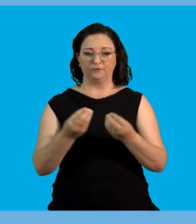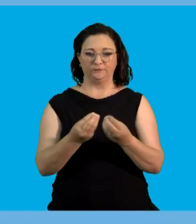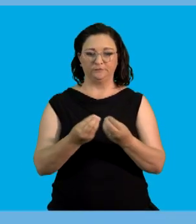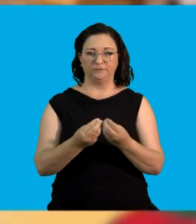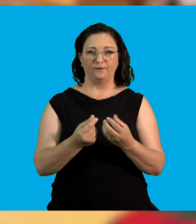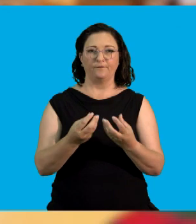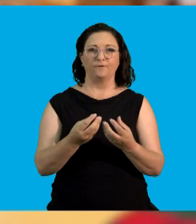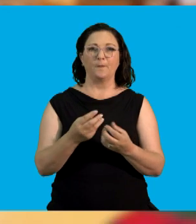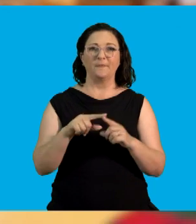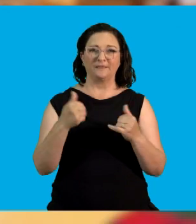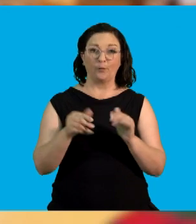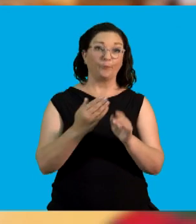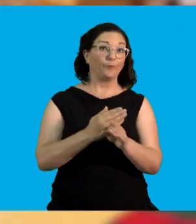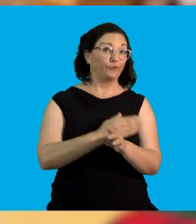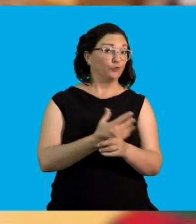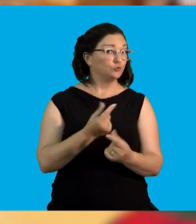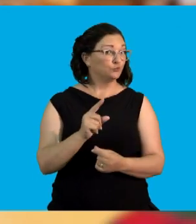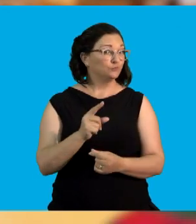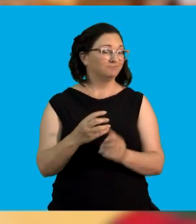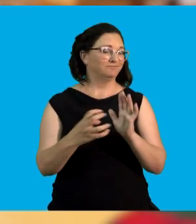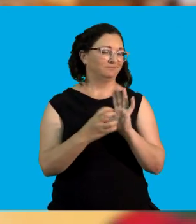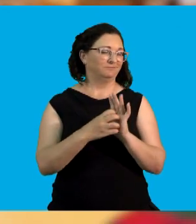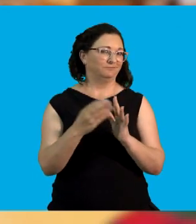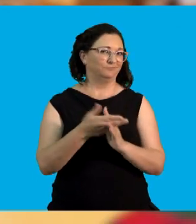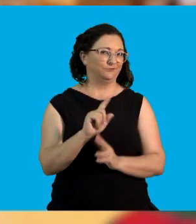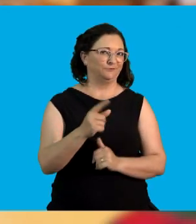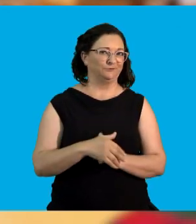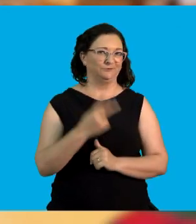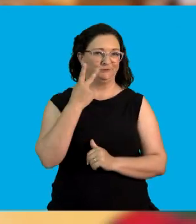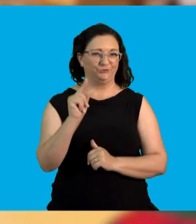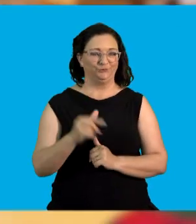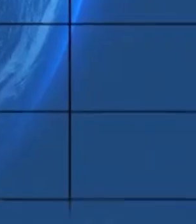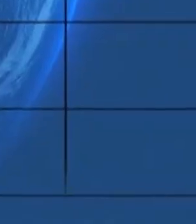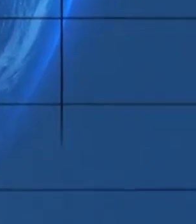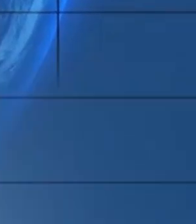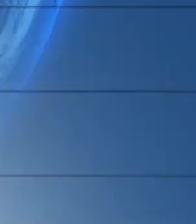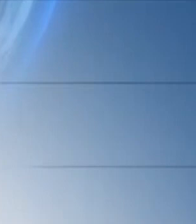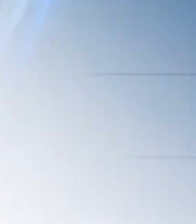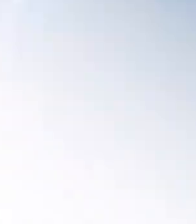But before we do that, let's just quickly go for an ad break, and I'll see you just after this.